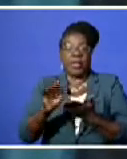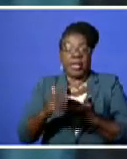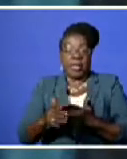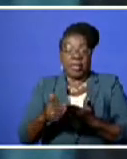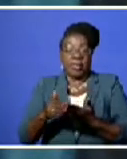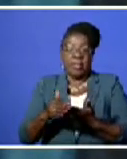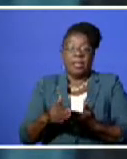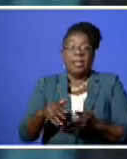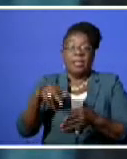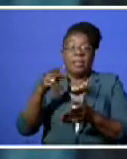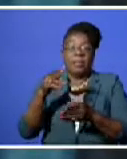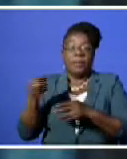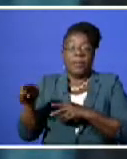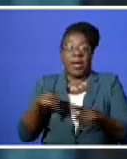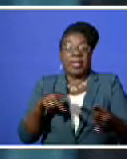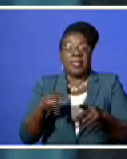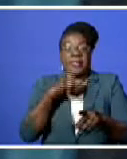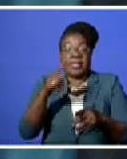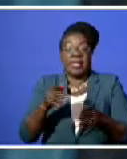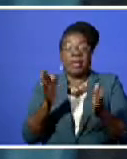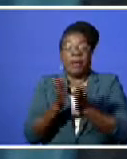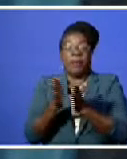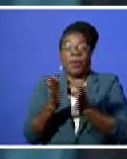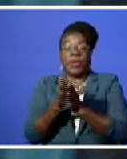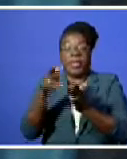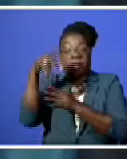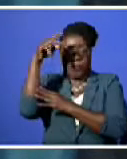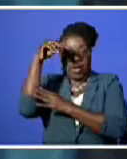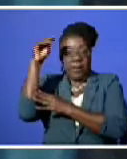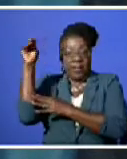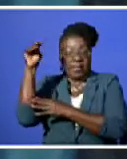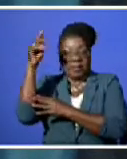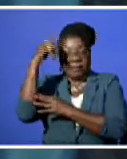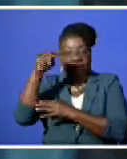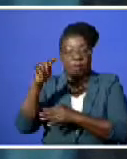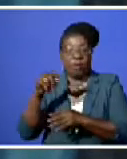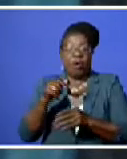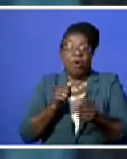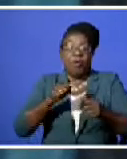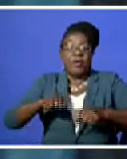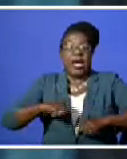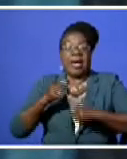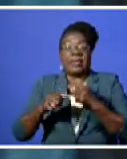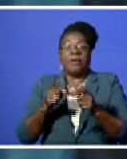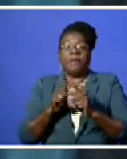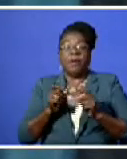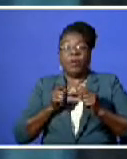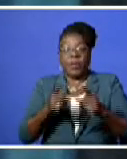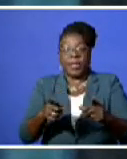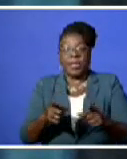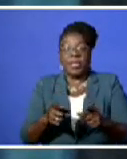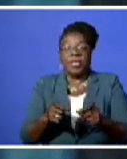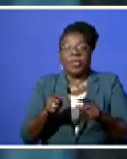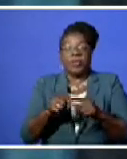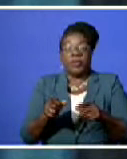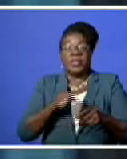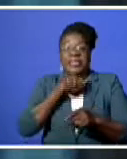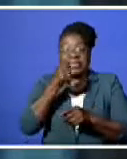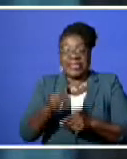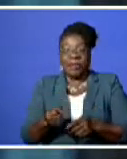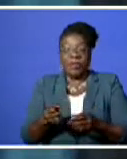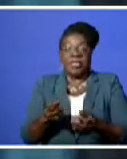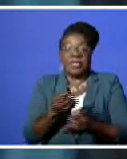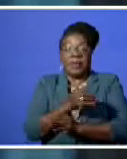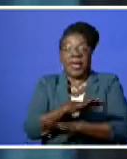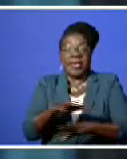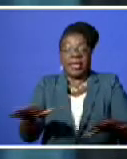the outset, the party statement applauded Prime Minister, the Most Honorable Dr. Ubedminis, for reacting swiftly to the most unpredictable crisis